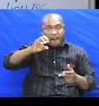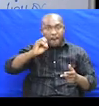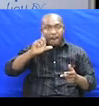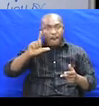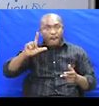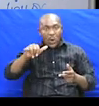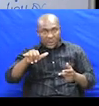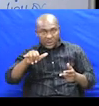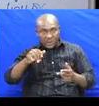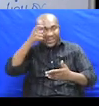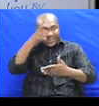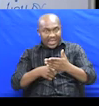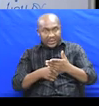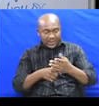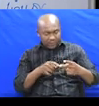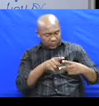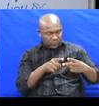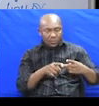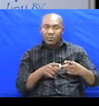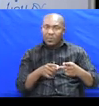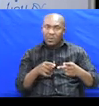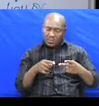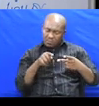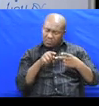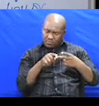poly tax or head tax,